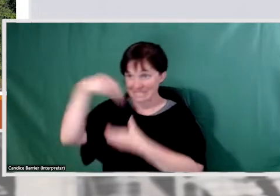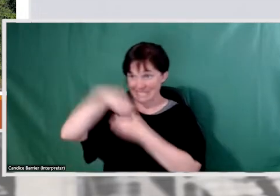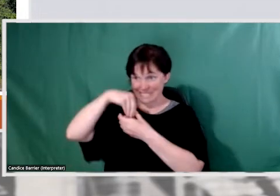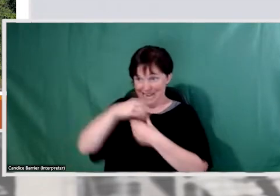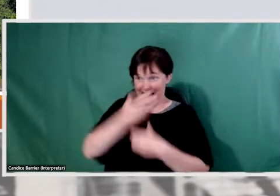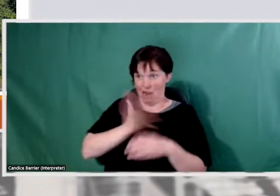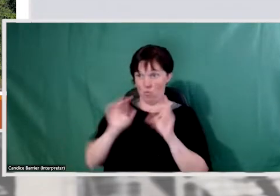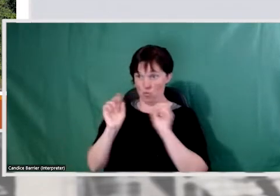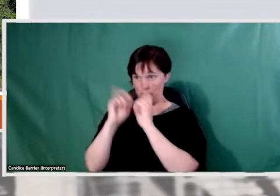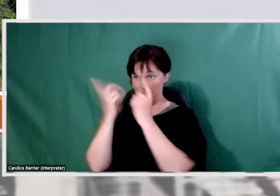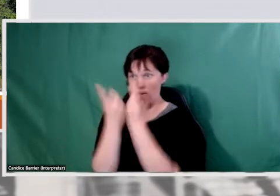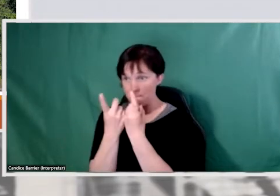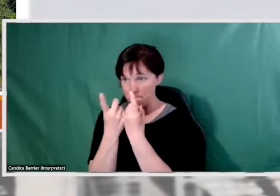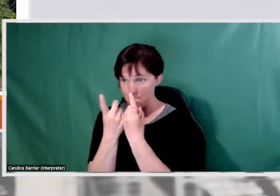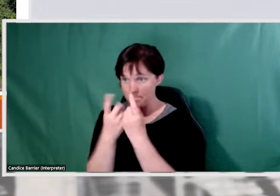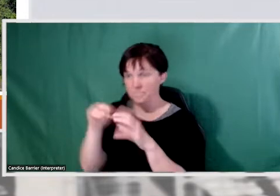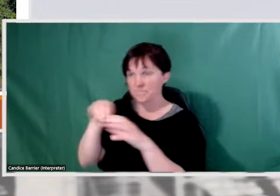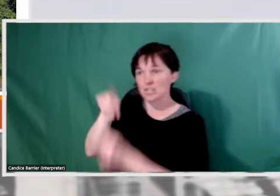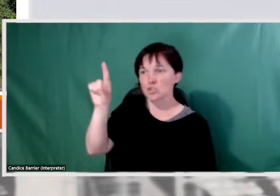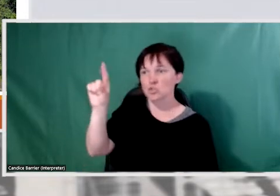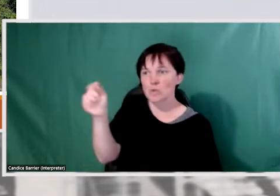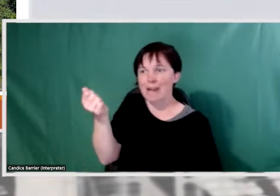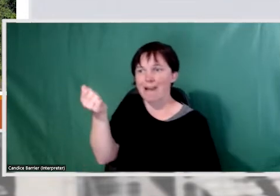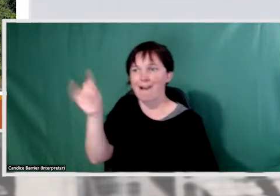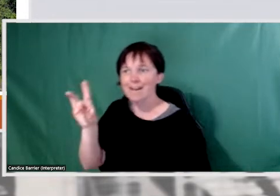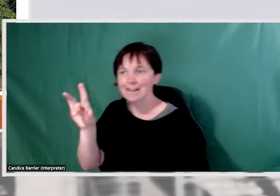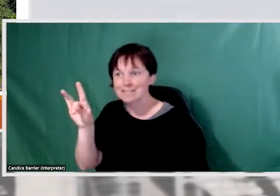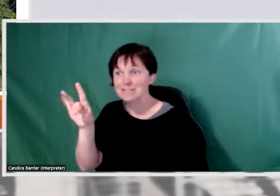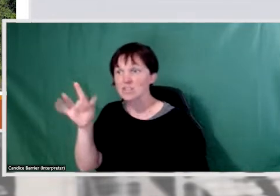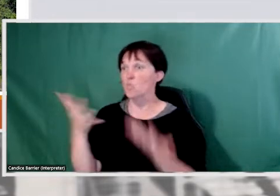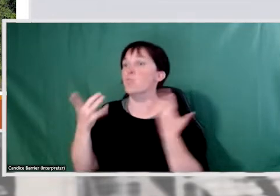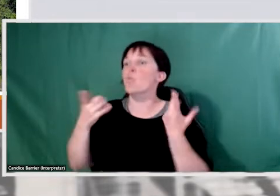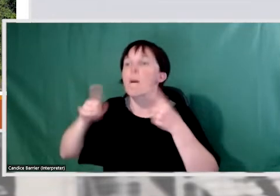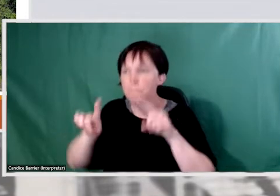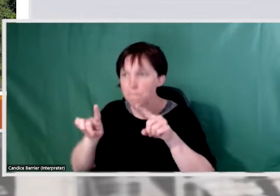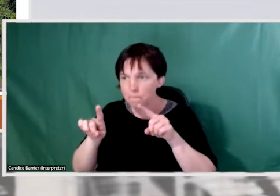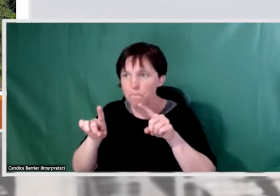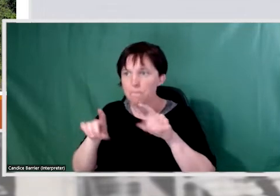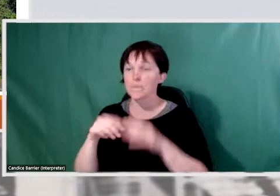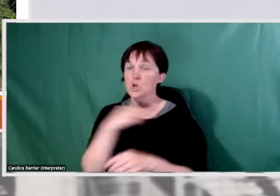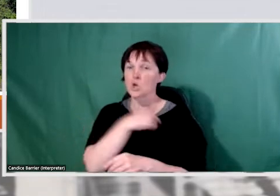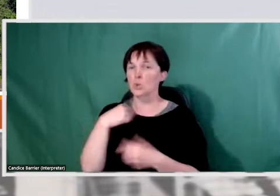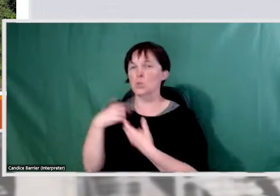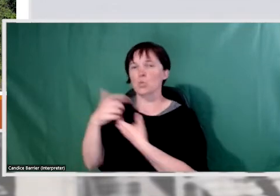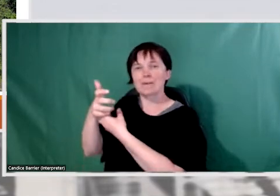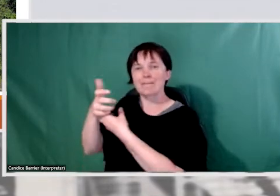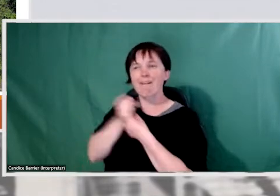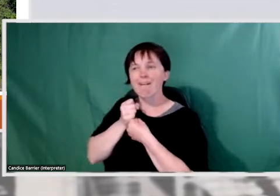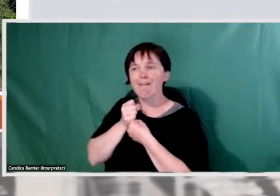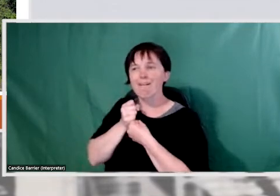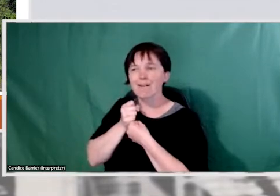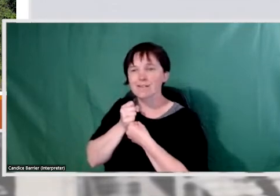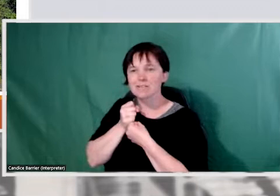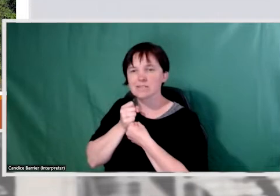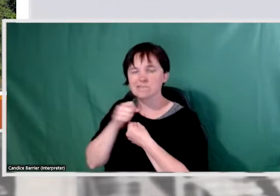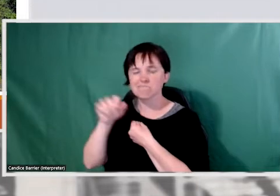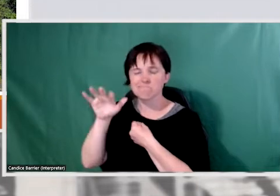in 2018. What had happened is we had received